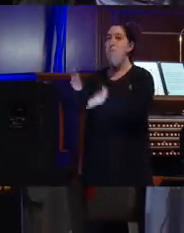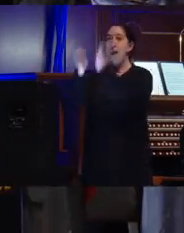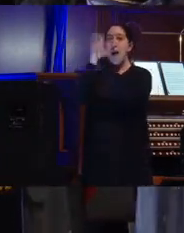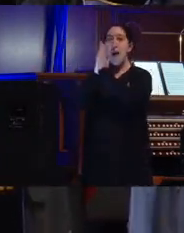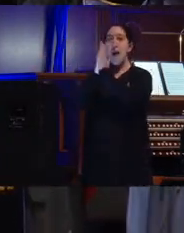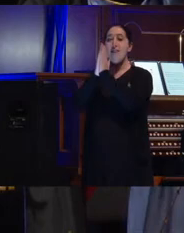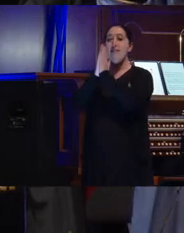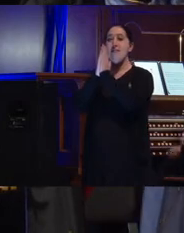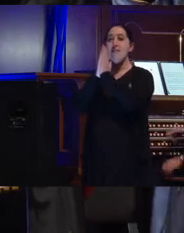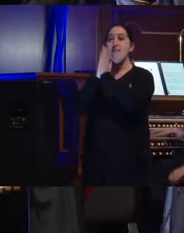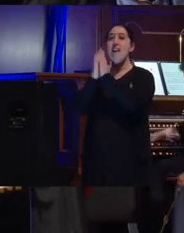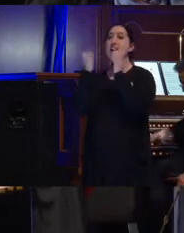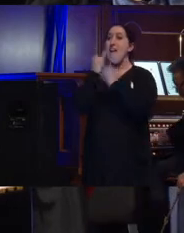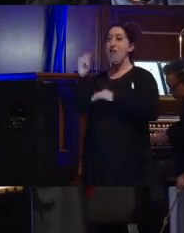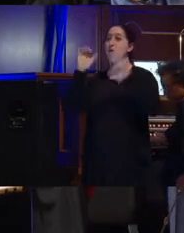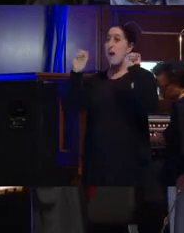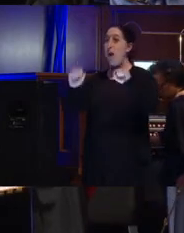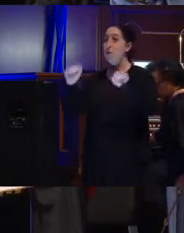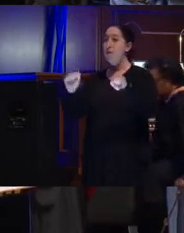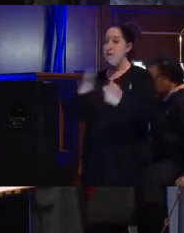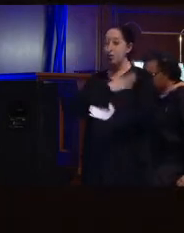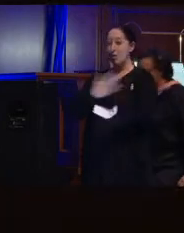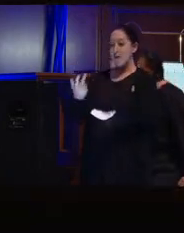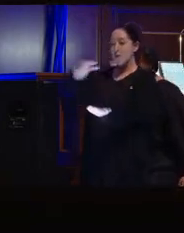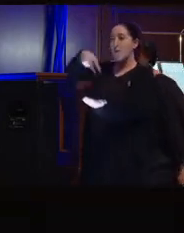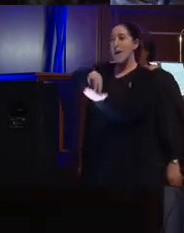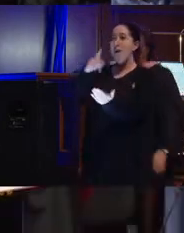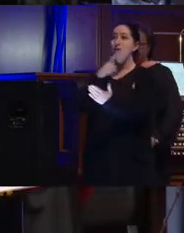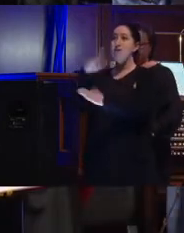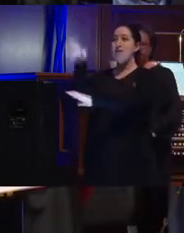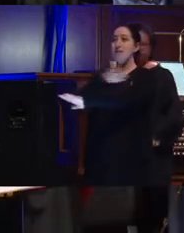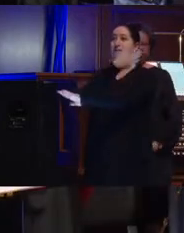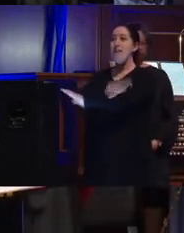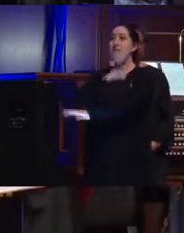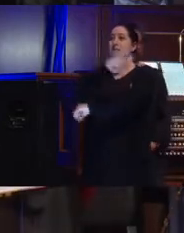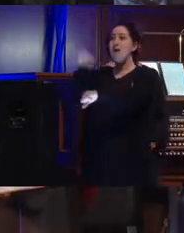you rise, if you're able, for the singing of our national anthem.